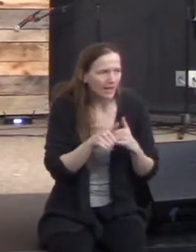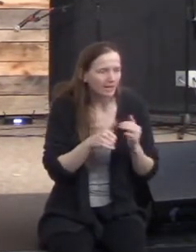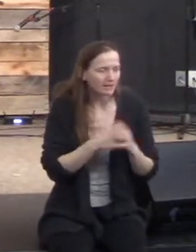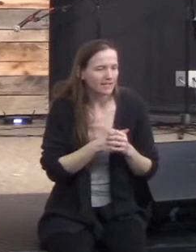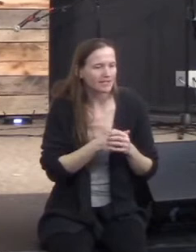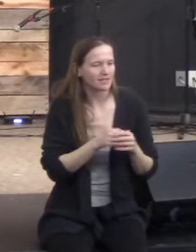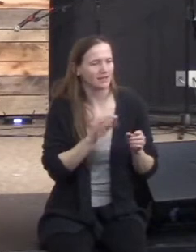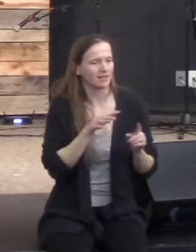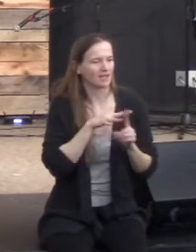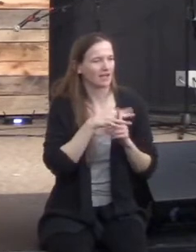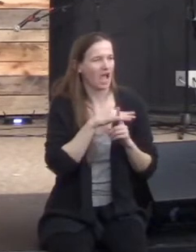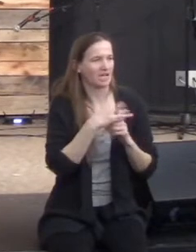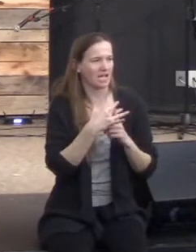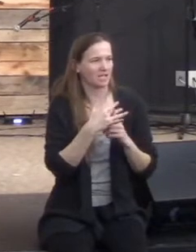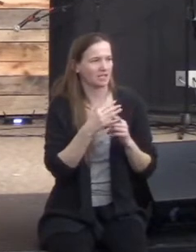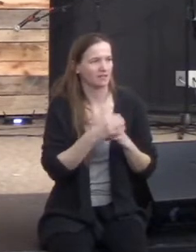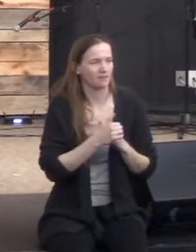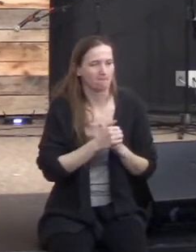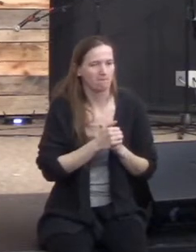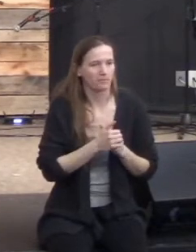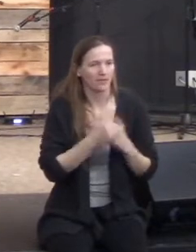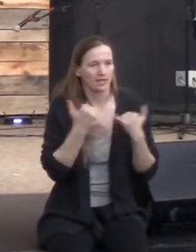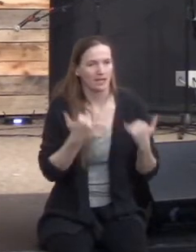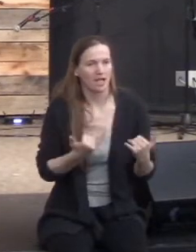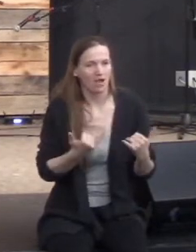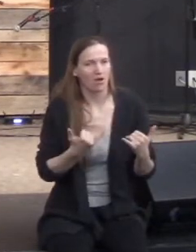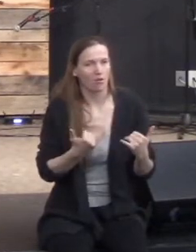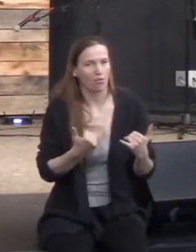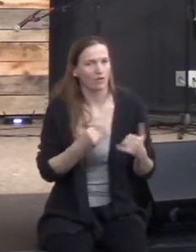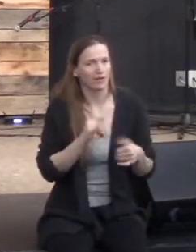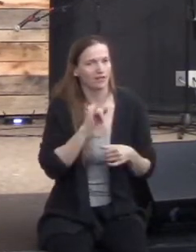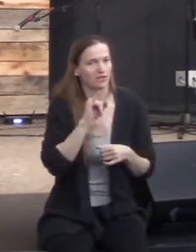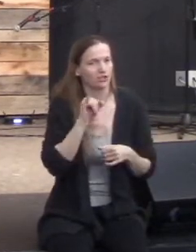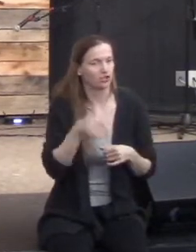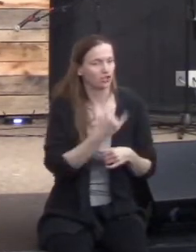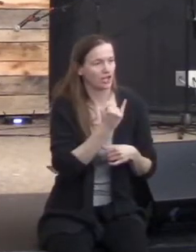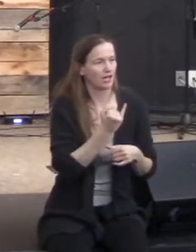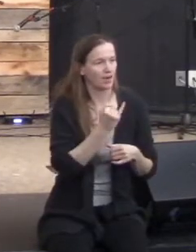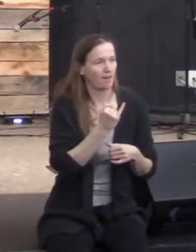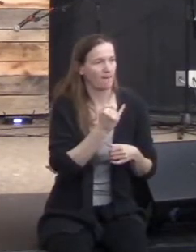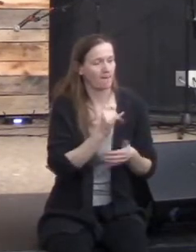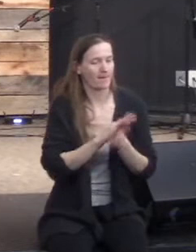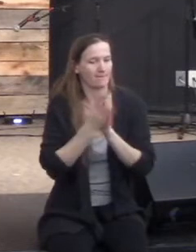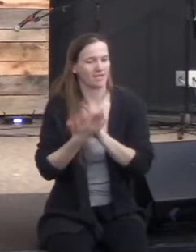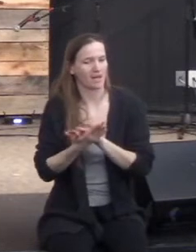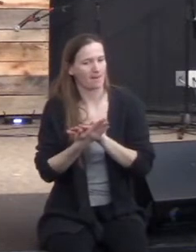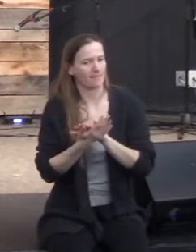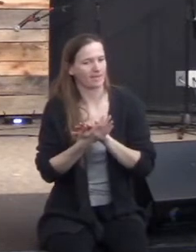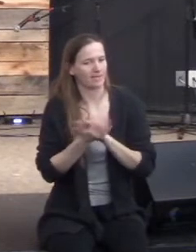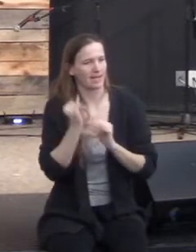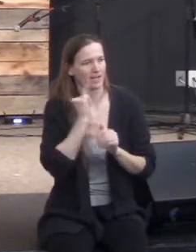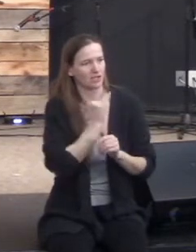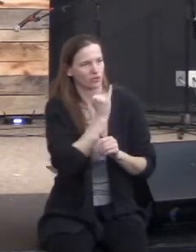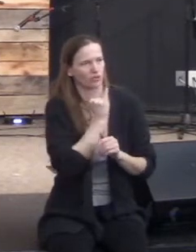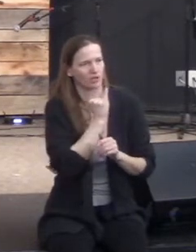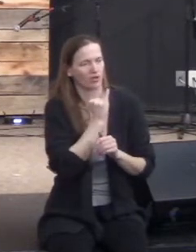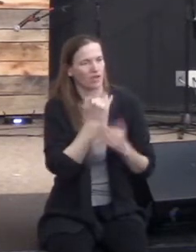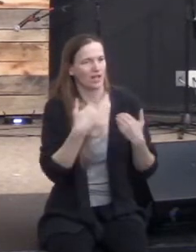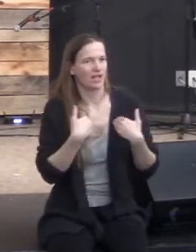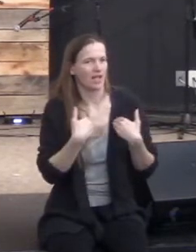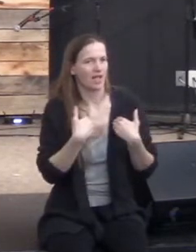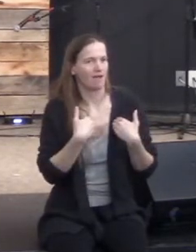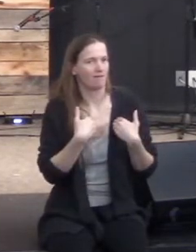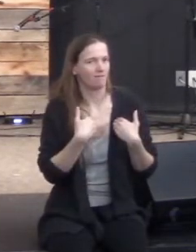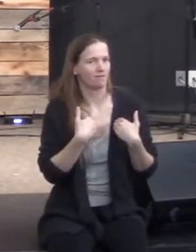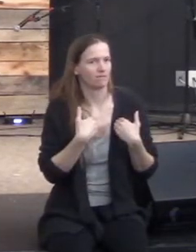context. Right now, Jacob becoming Israel was still in this phase of, oh yeah,